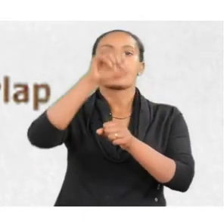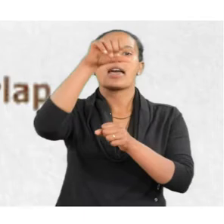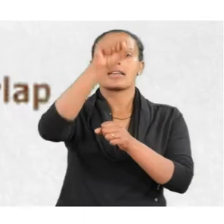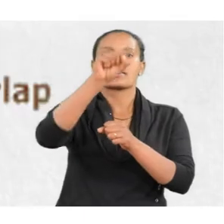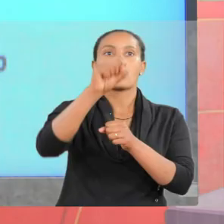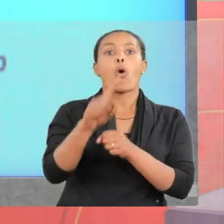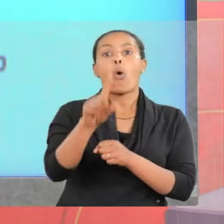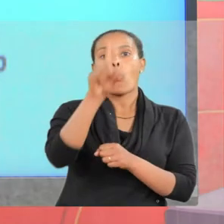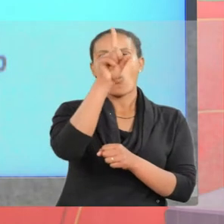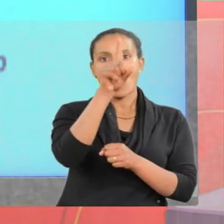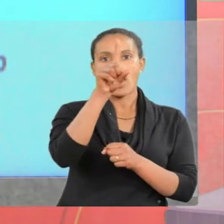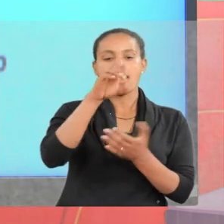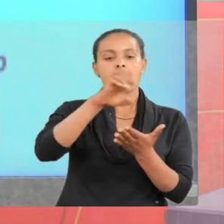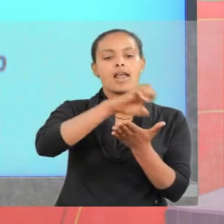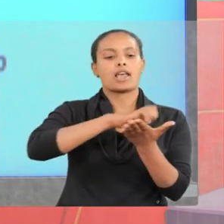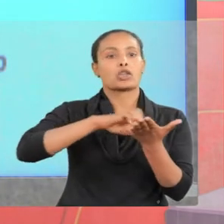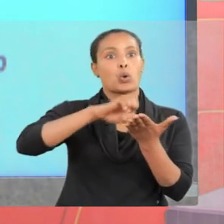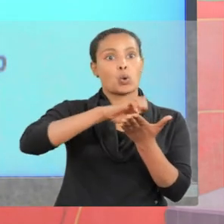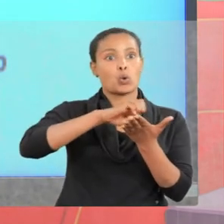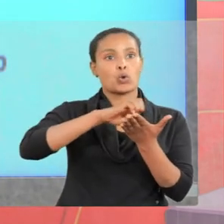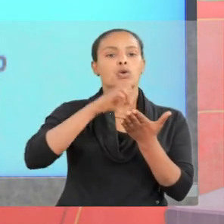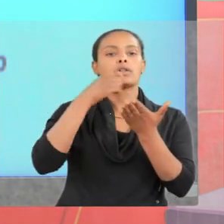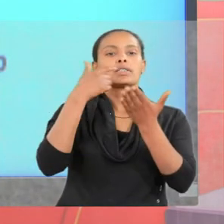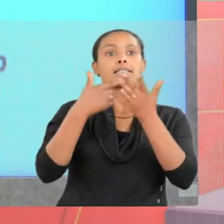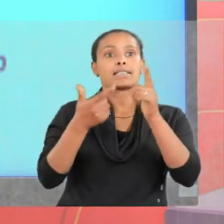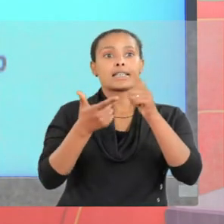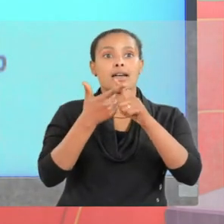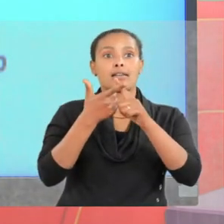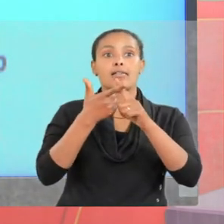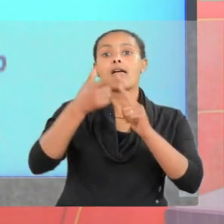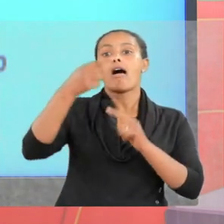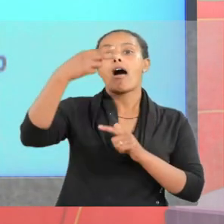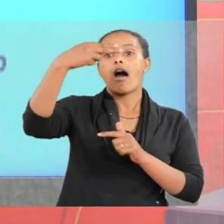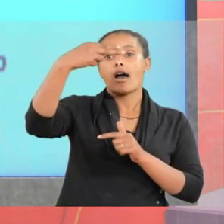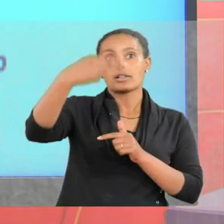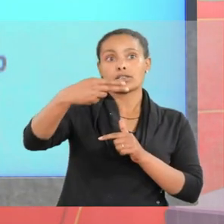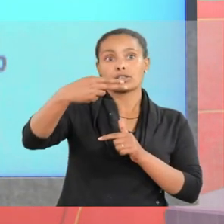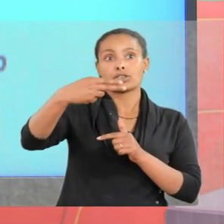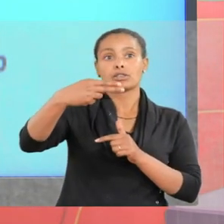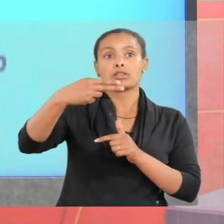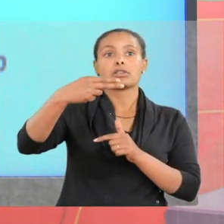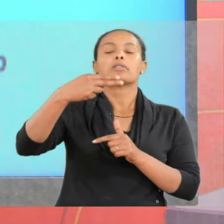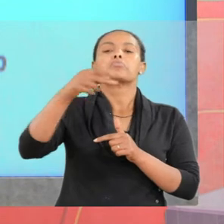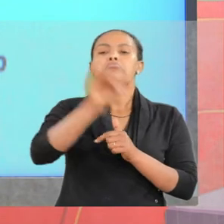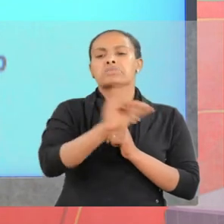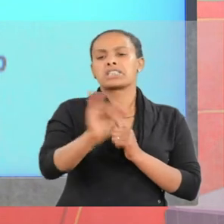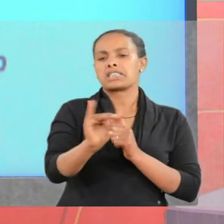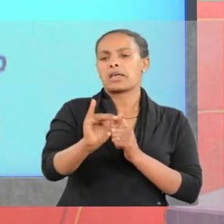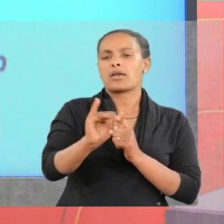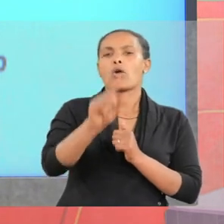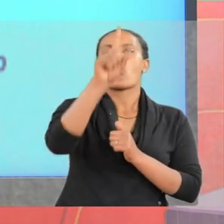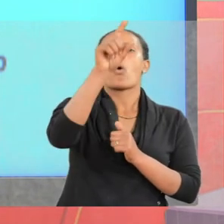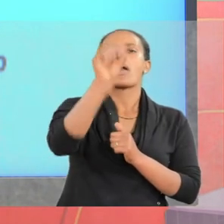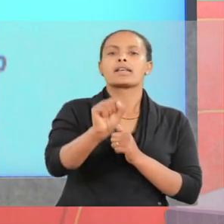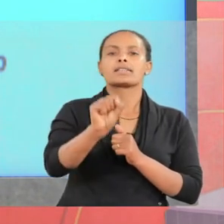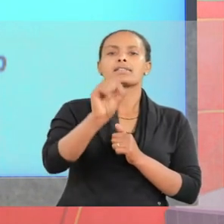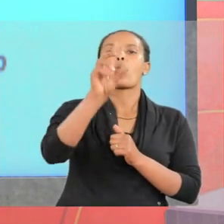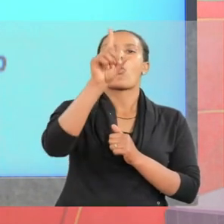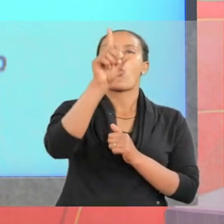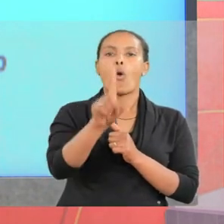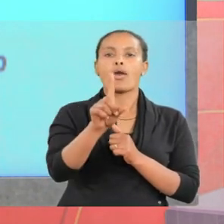has one electron. For the second hydrogen, the electronic configuration is the same,